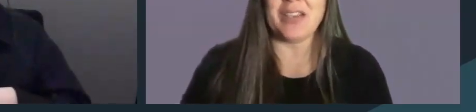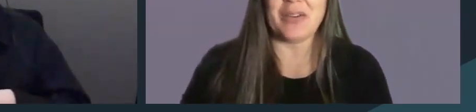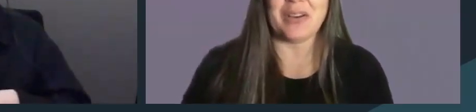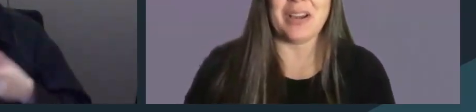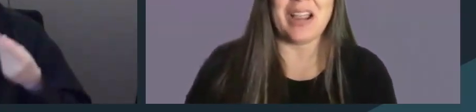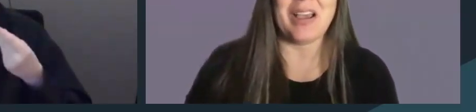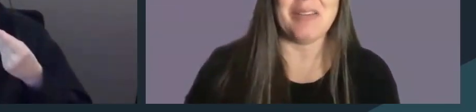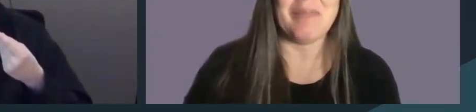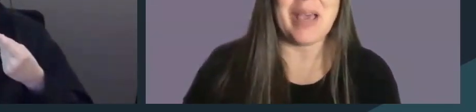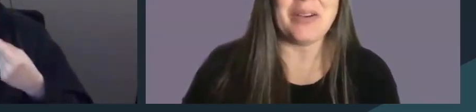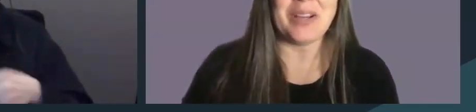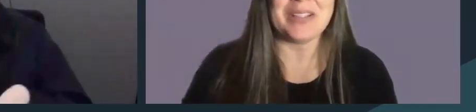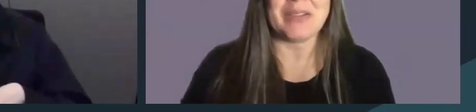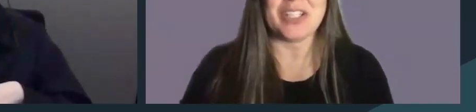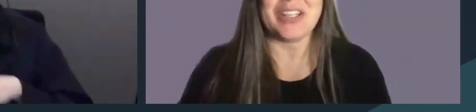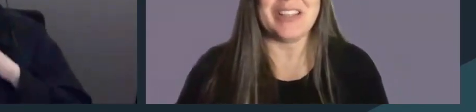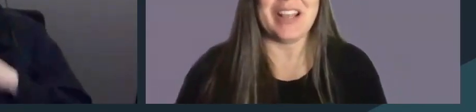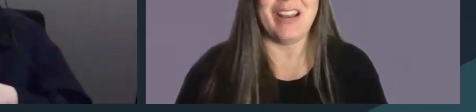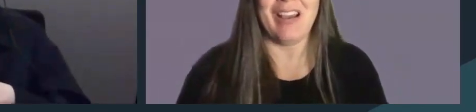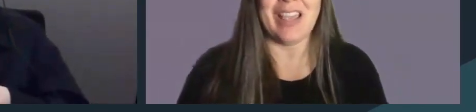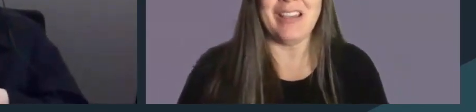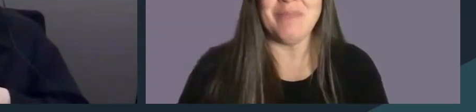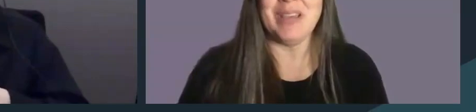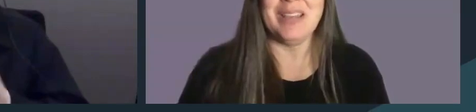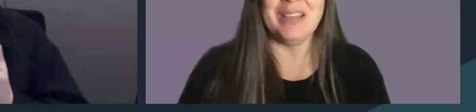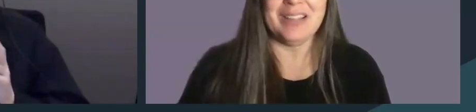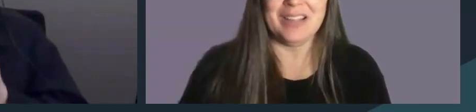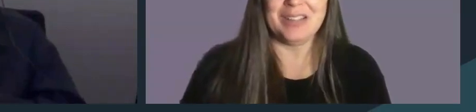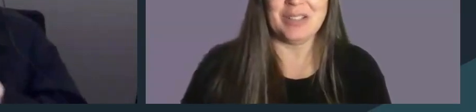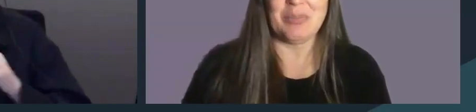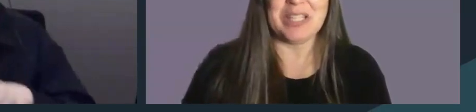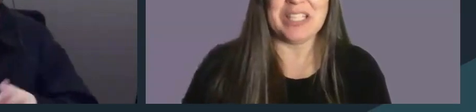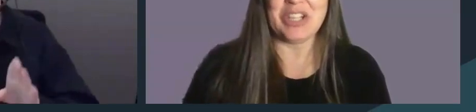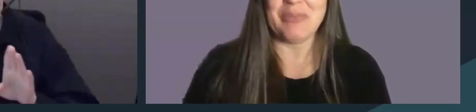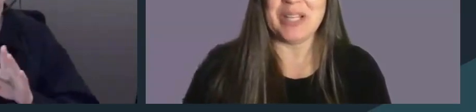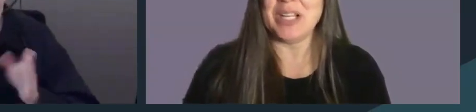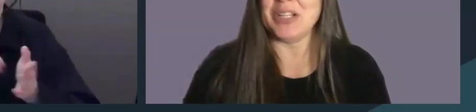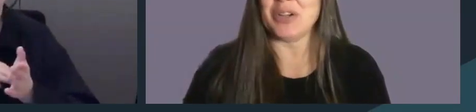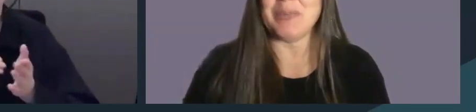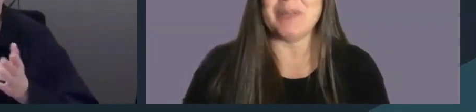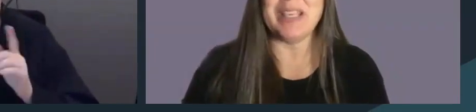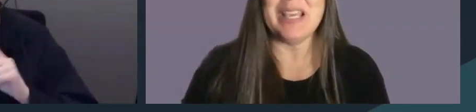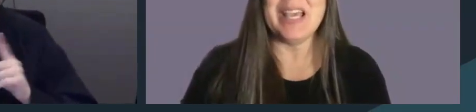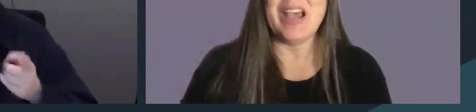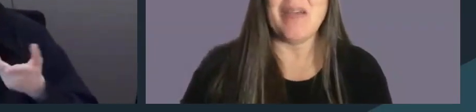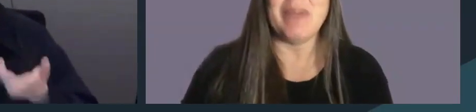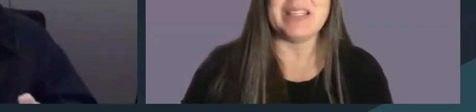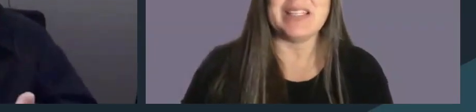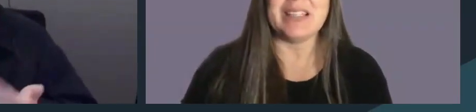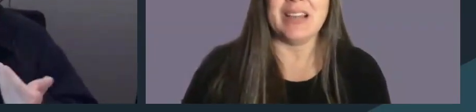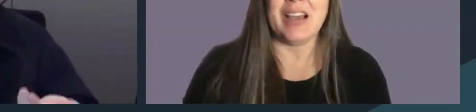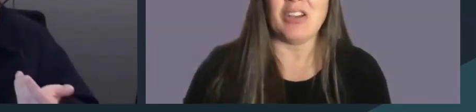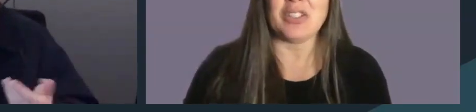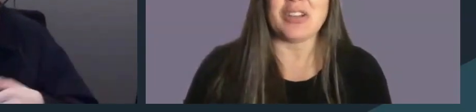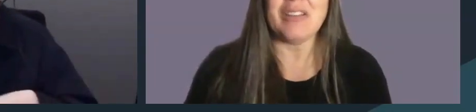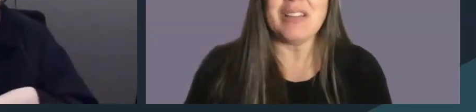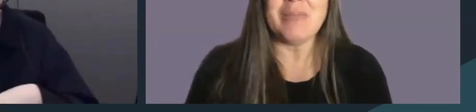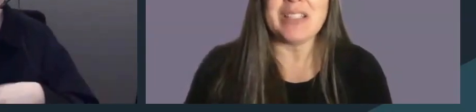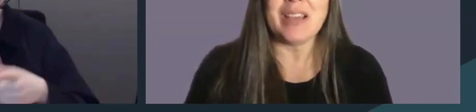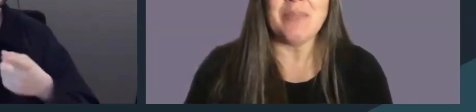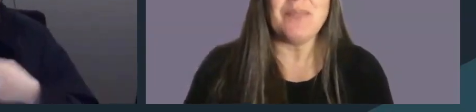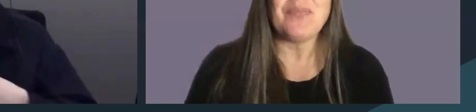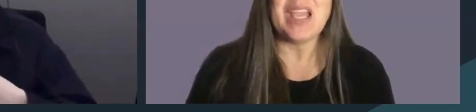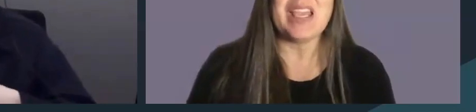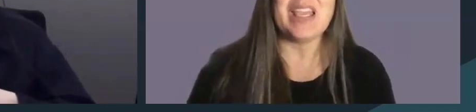there, I think you're better at this question than I am. So please jump in and interrupt me. But I'll start